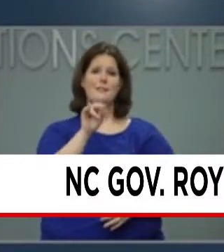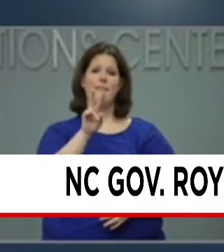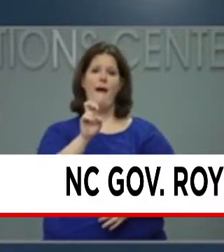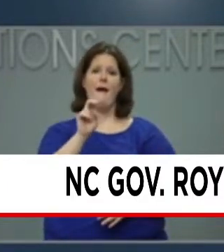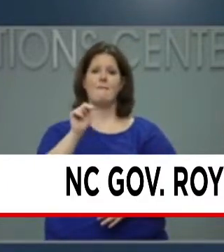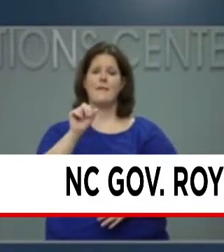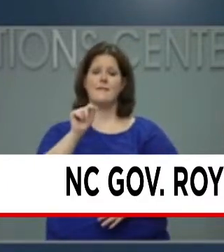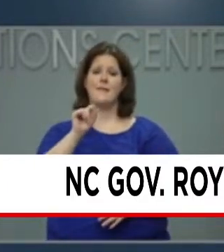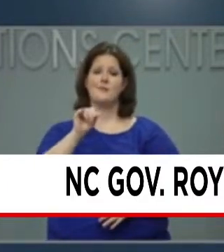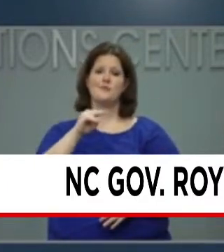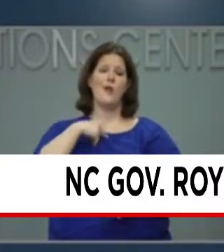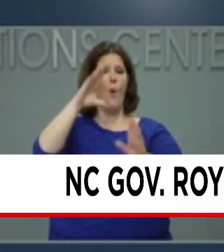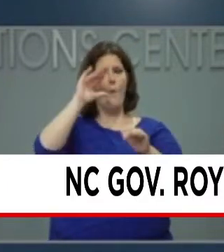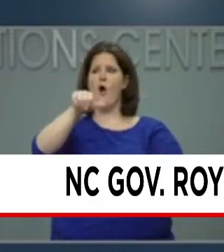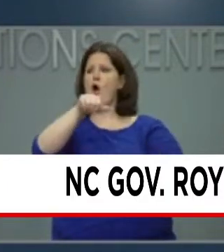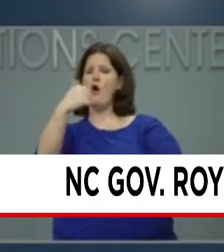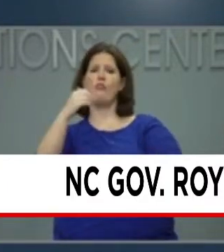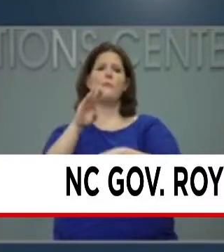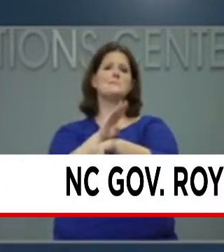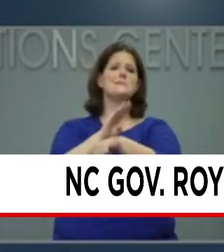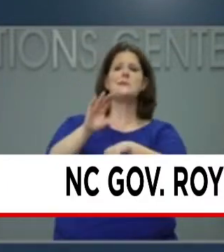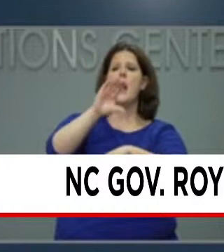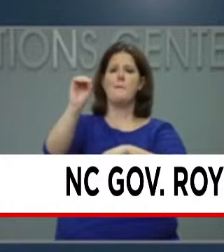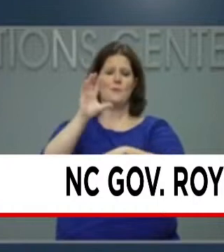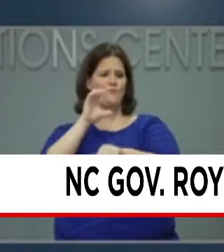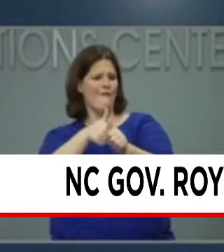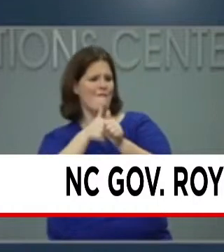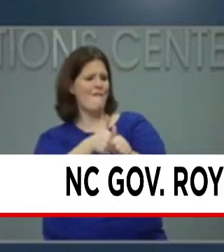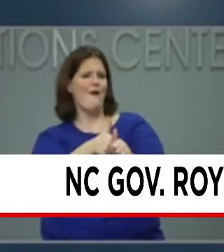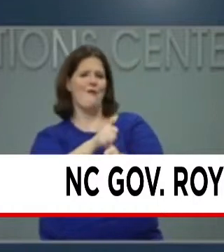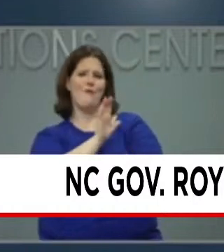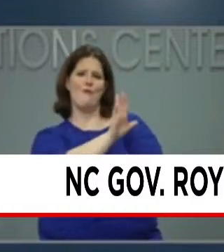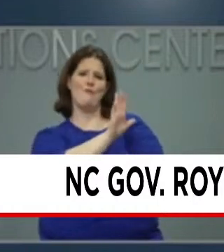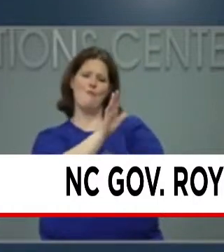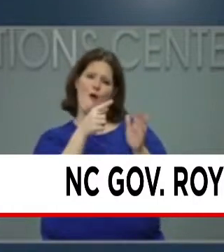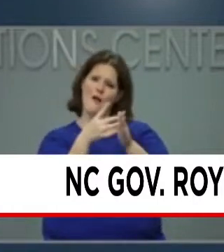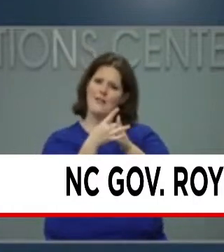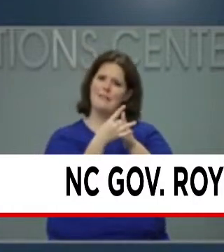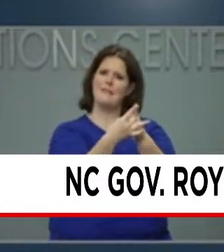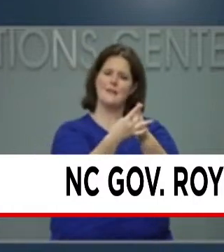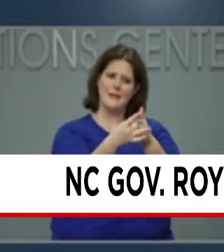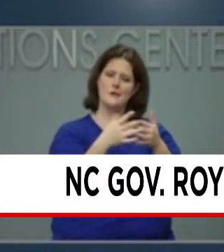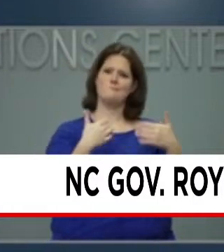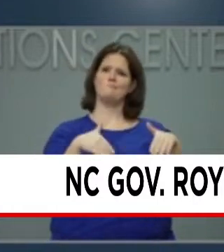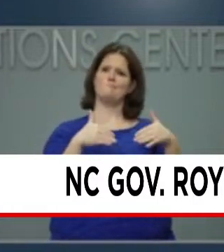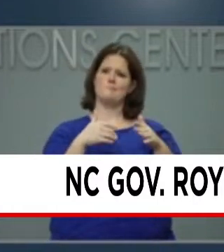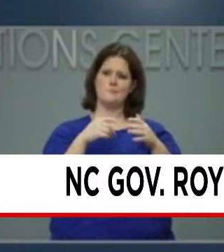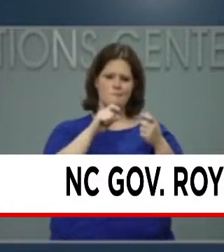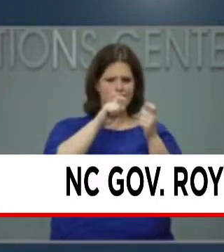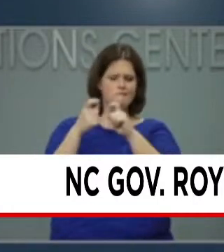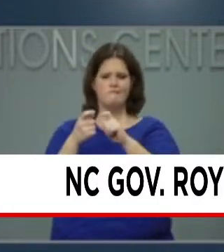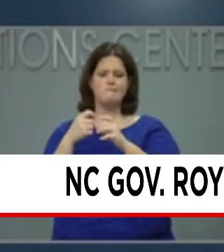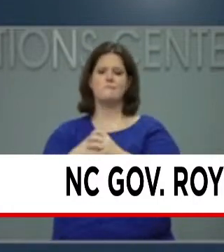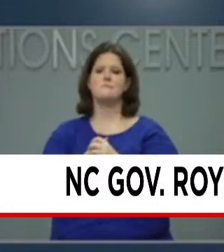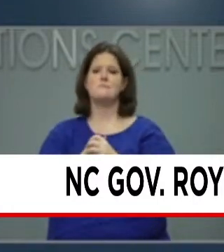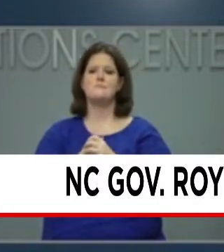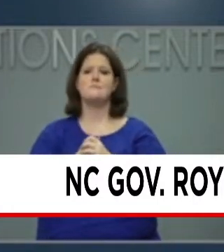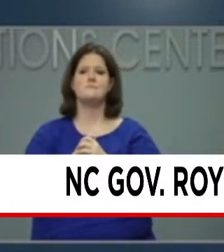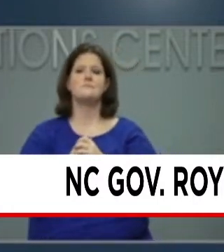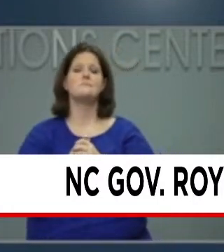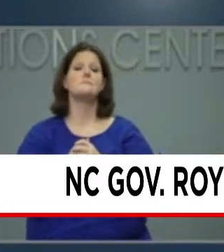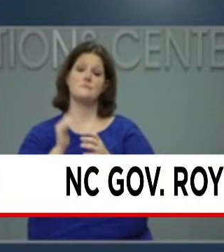employers across the state will follow your lead so we can end this pandemic for good. With our trends moving in the wrong direction, we